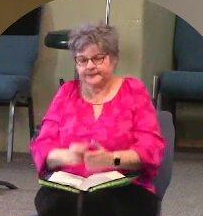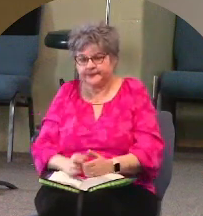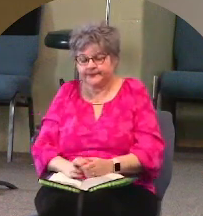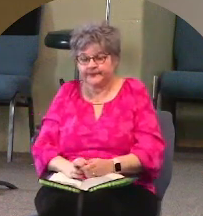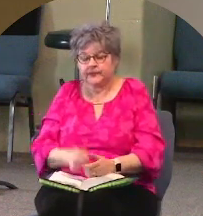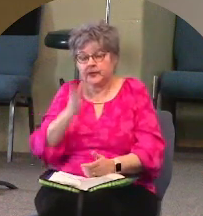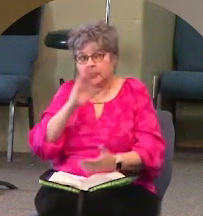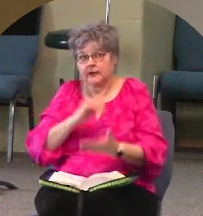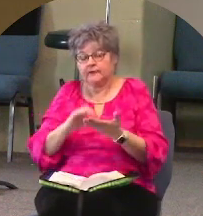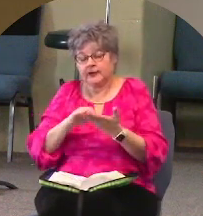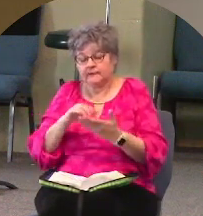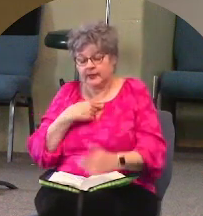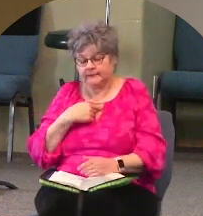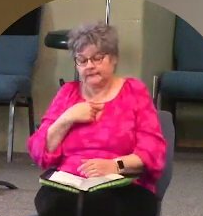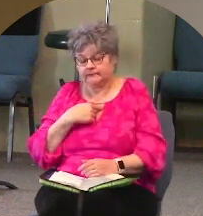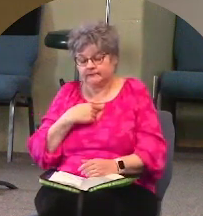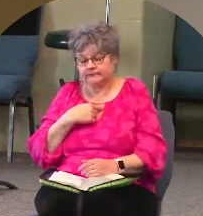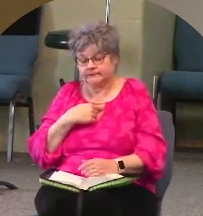God, forgive me.